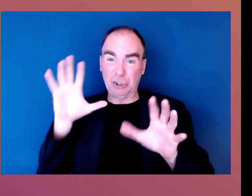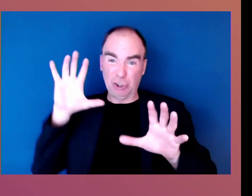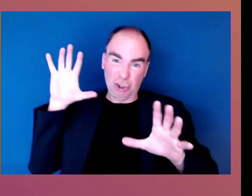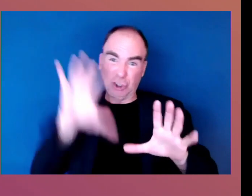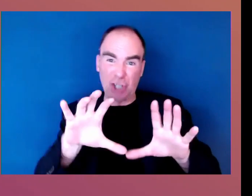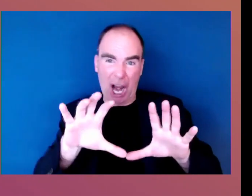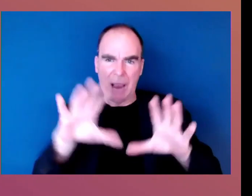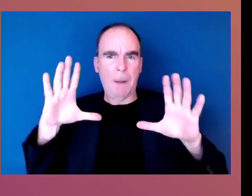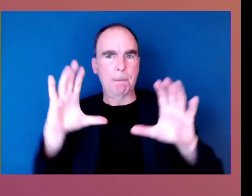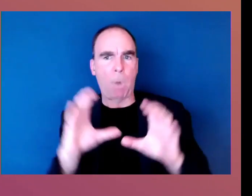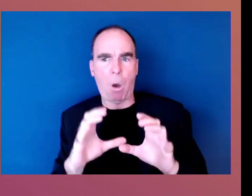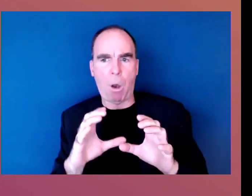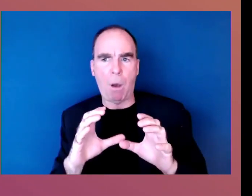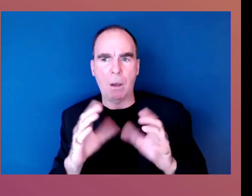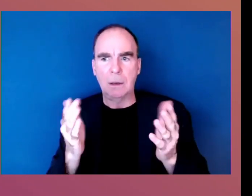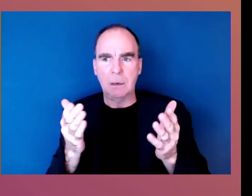shaped is doable.